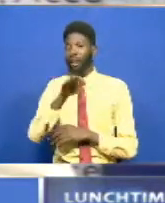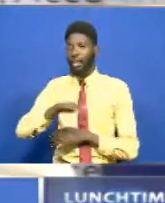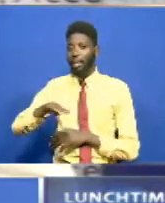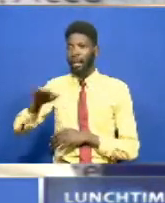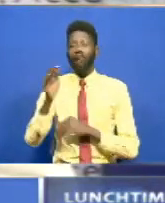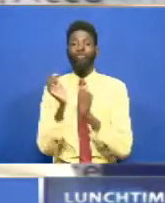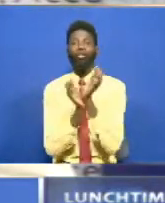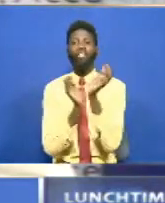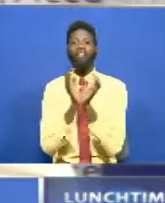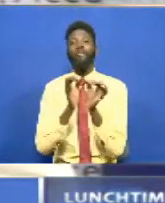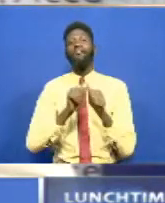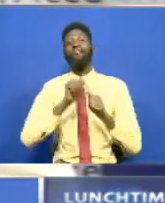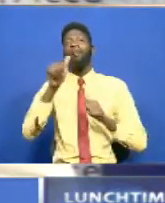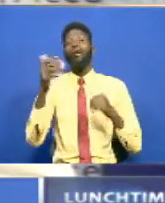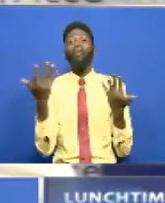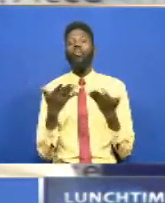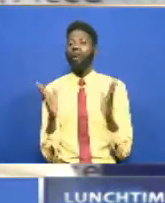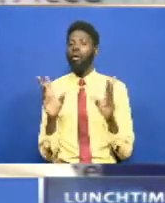is